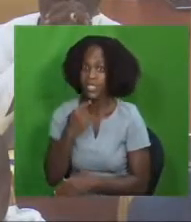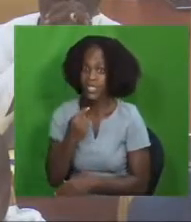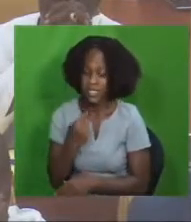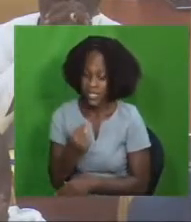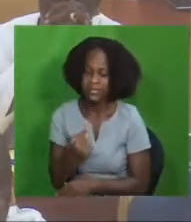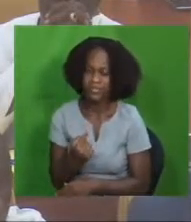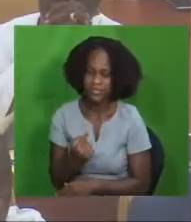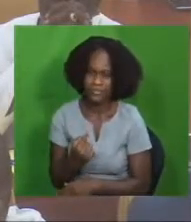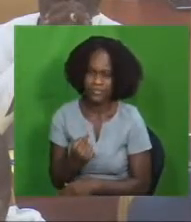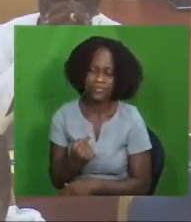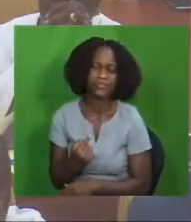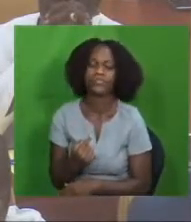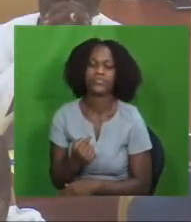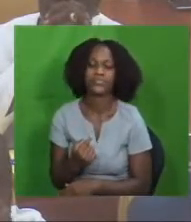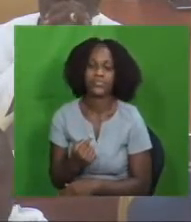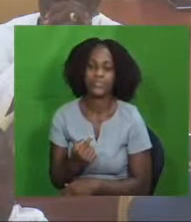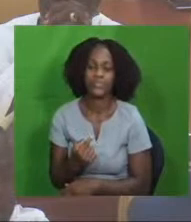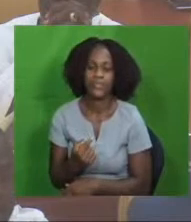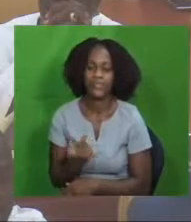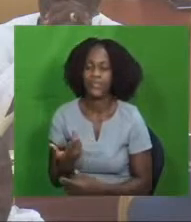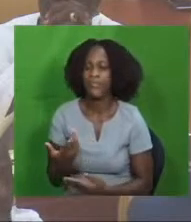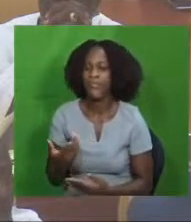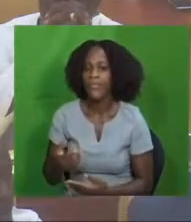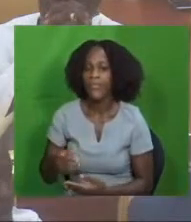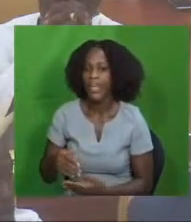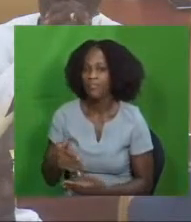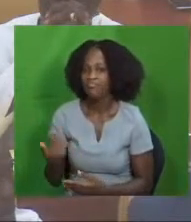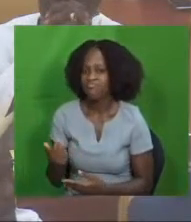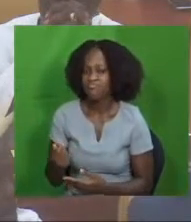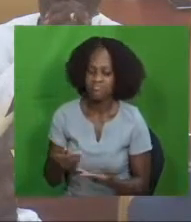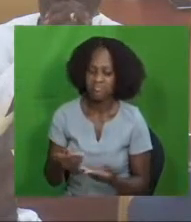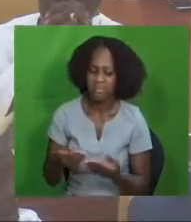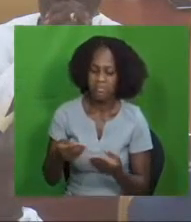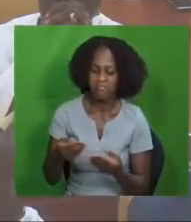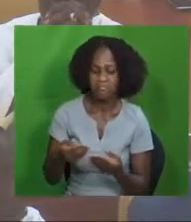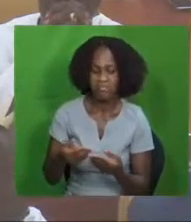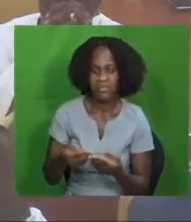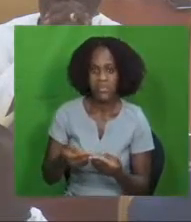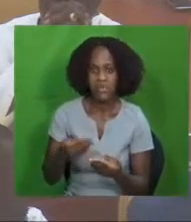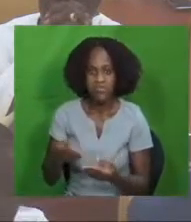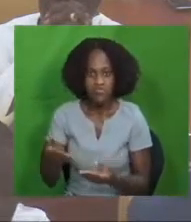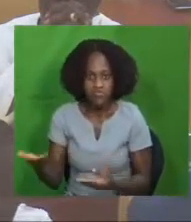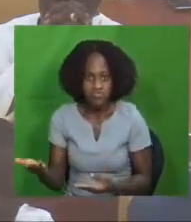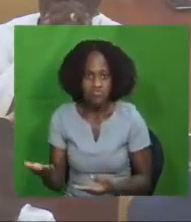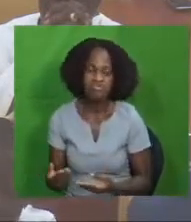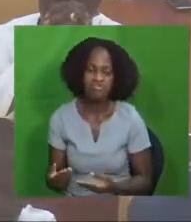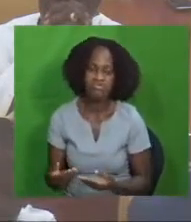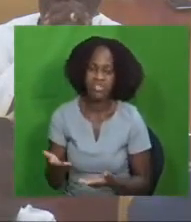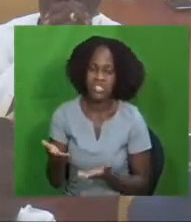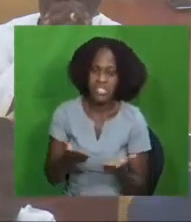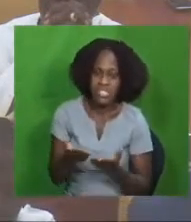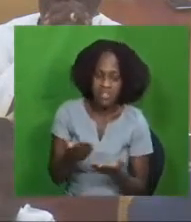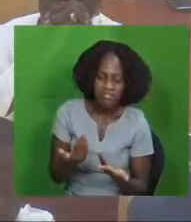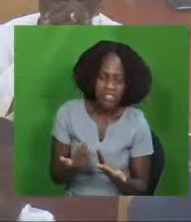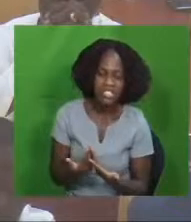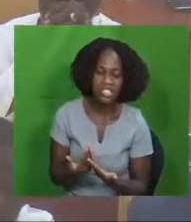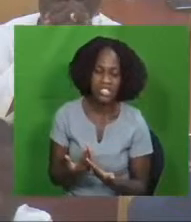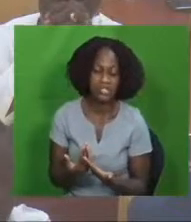cut discretionary expenditures such as goods and services and capital expenditure by a